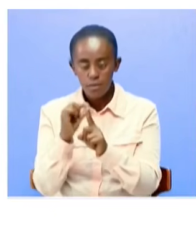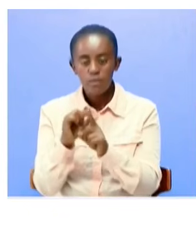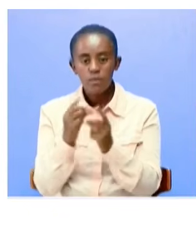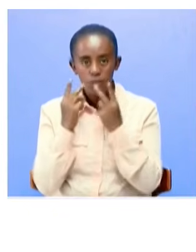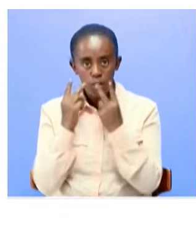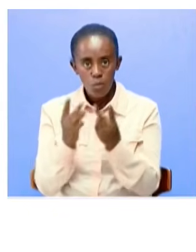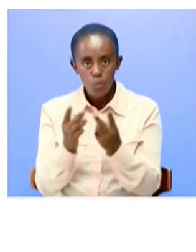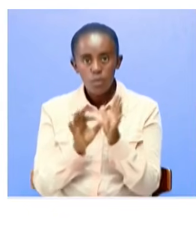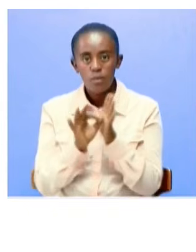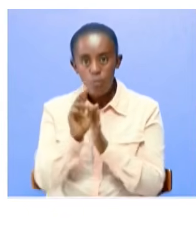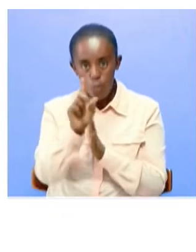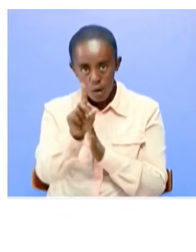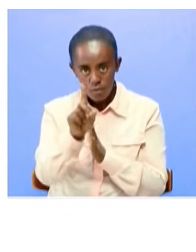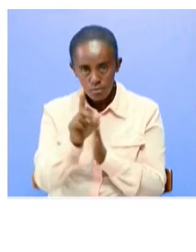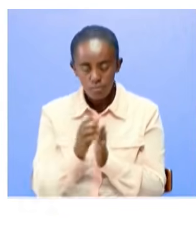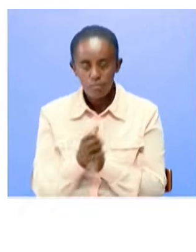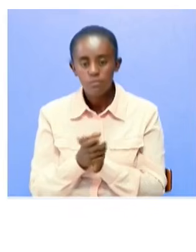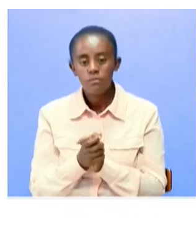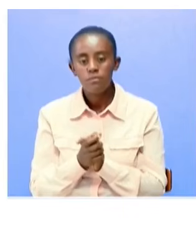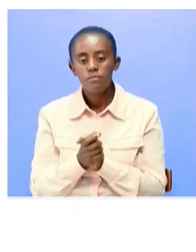Look, number 1.